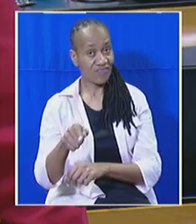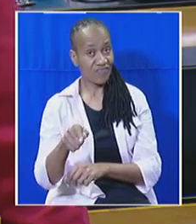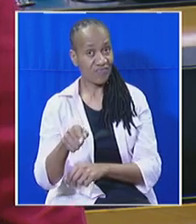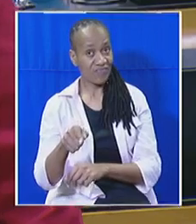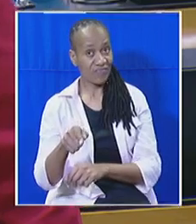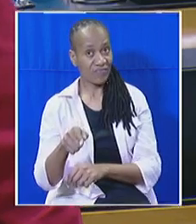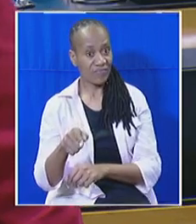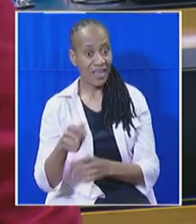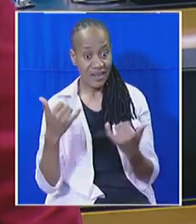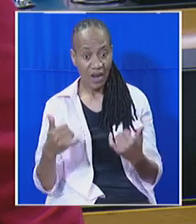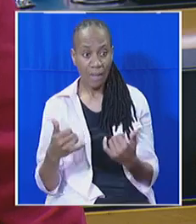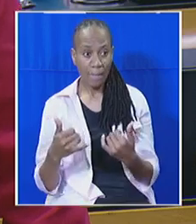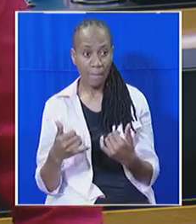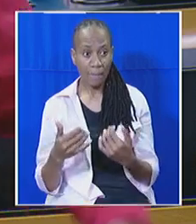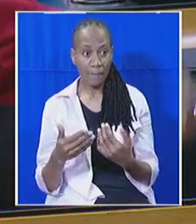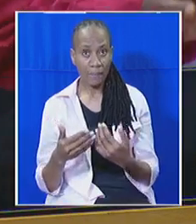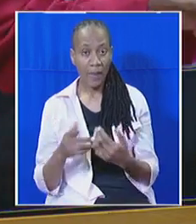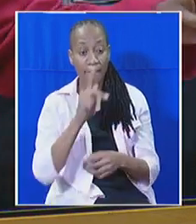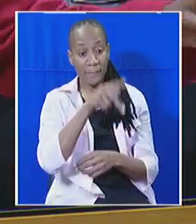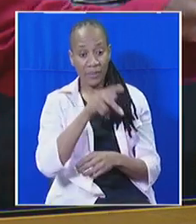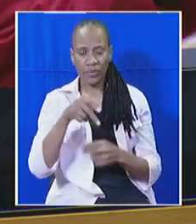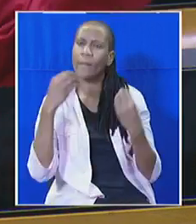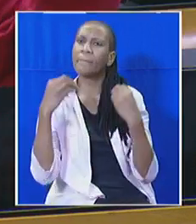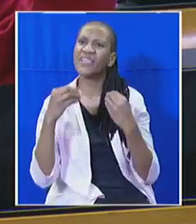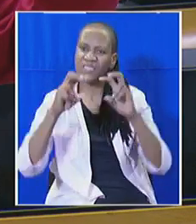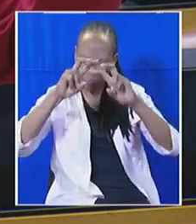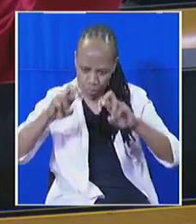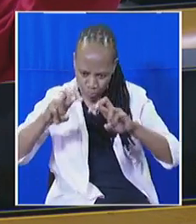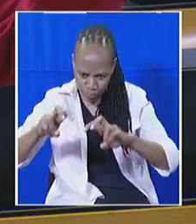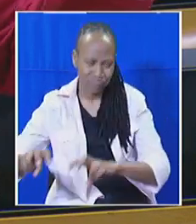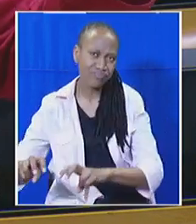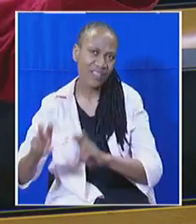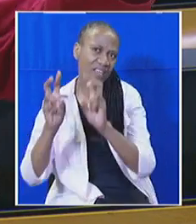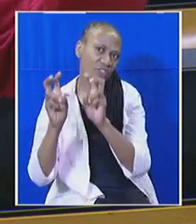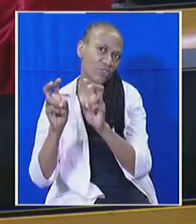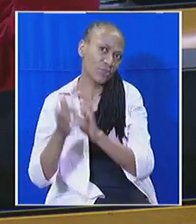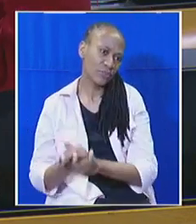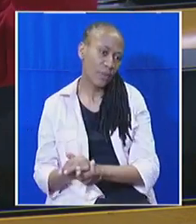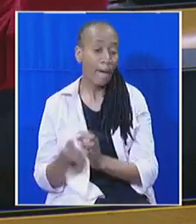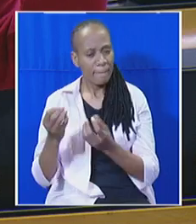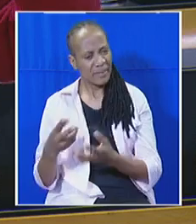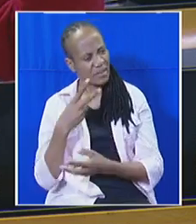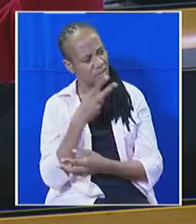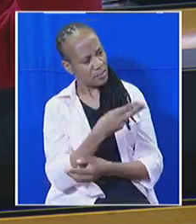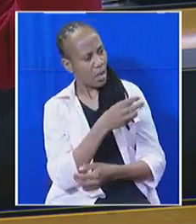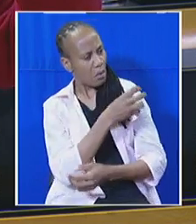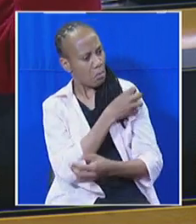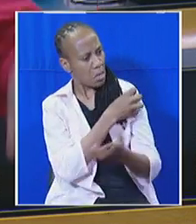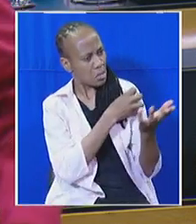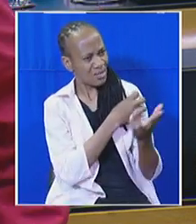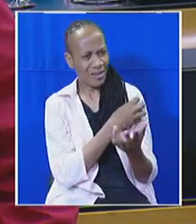it's been investigated now by the Public Protector. And if the member is clueless about the progress and